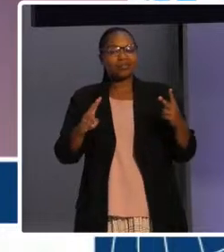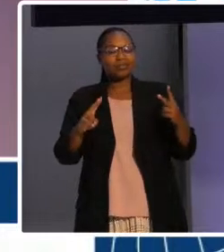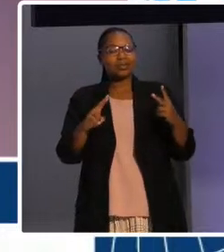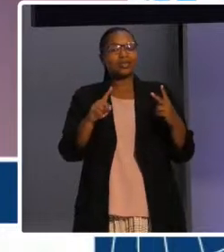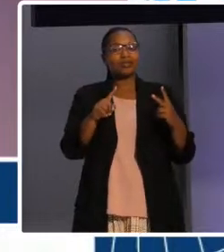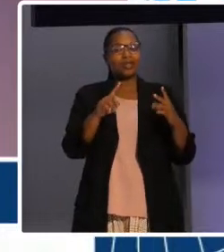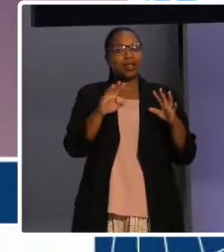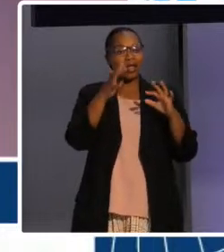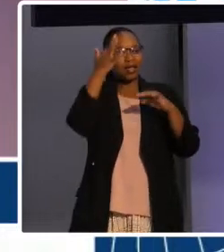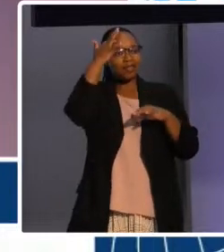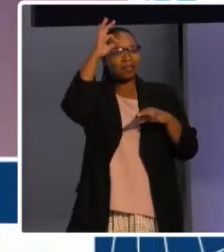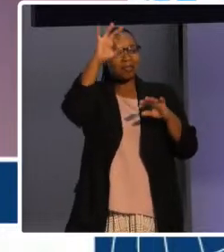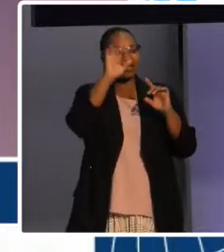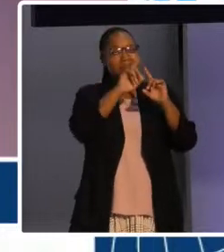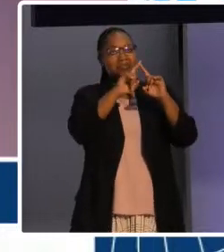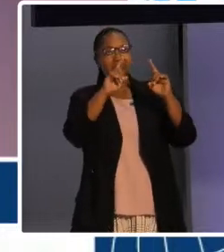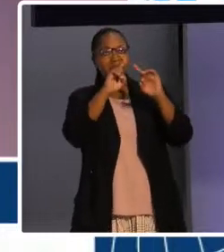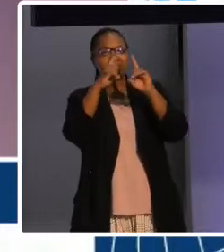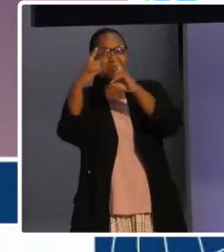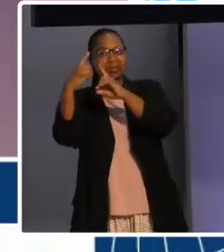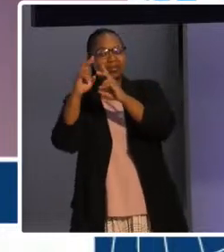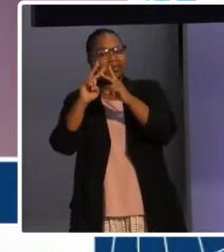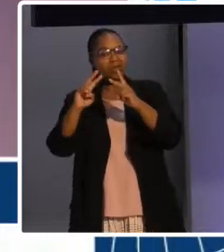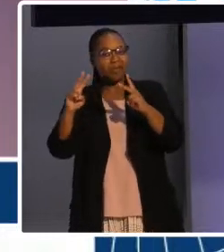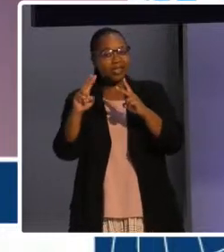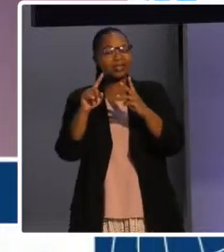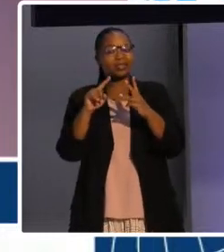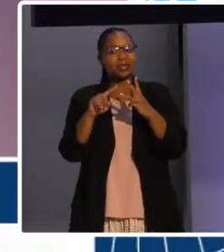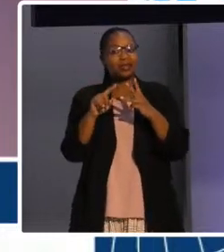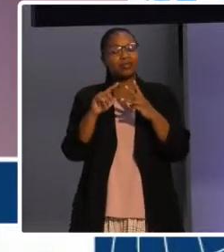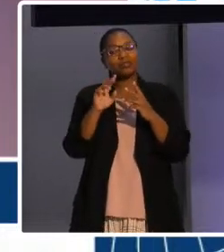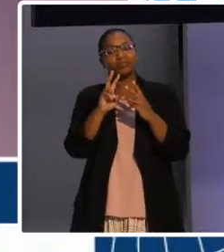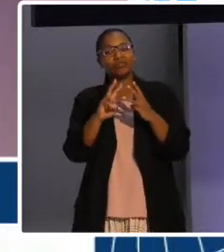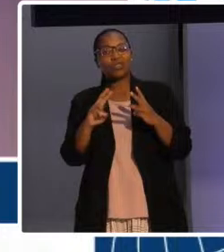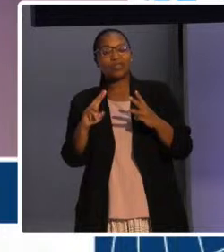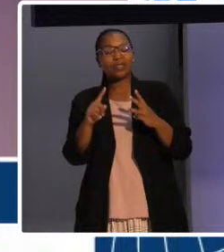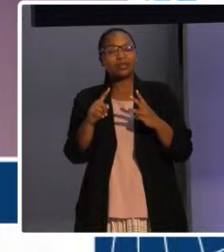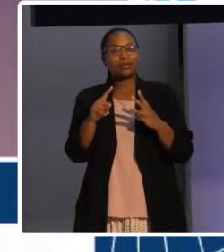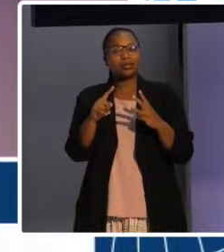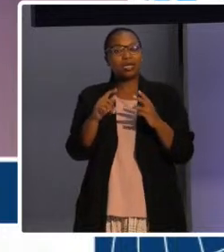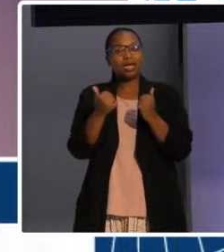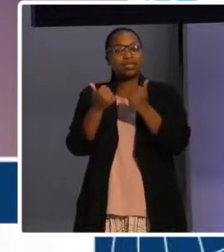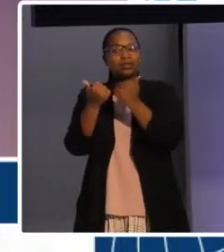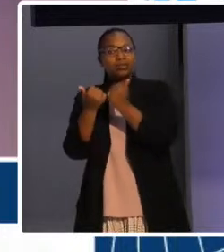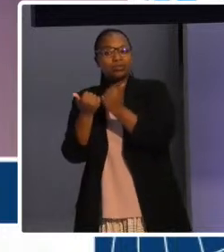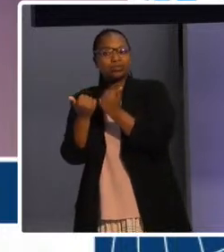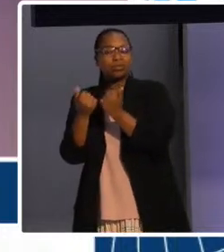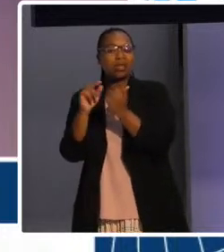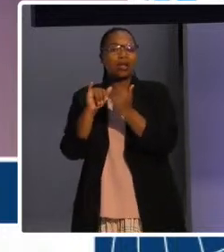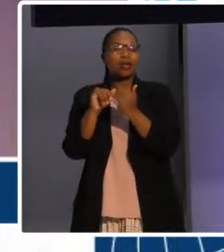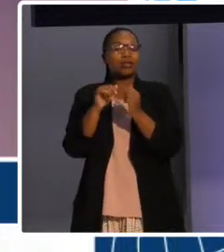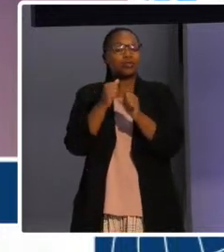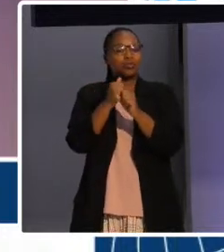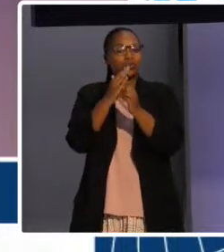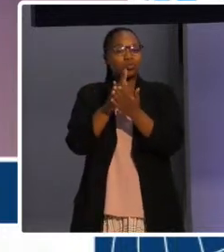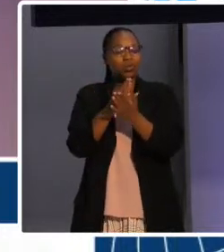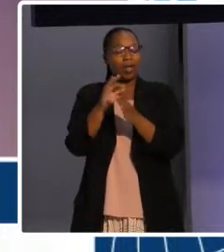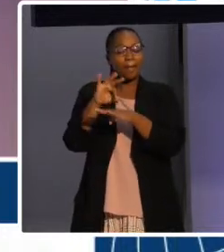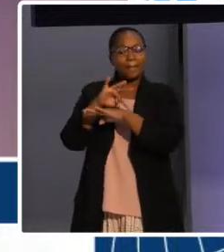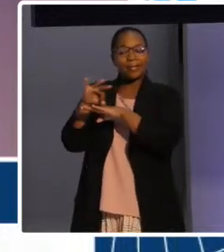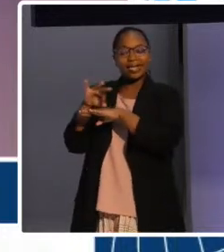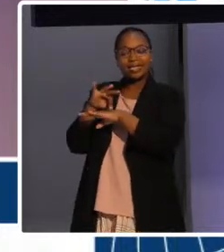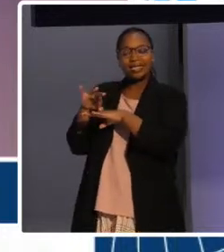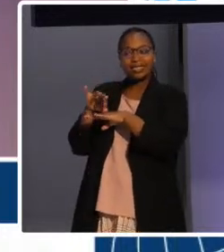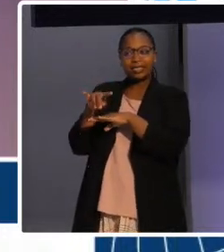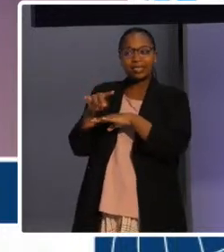inter-organizational coordination and planning skills of electoral management bodies in emerging democracies